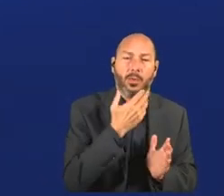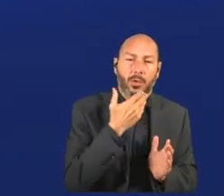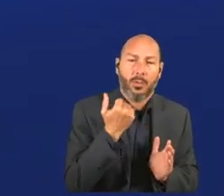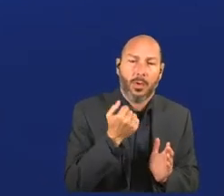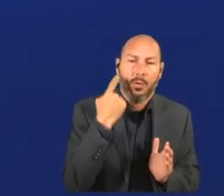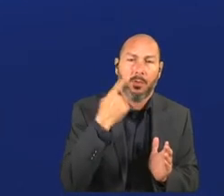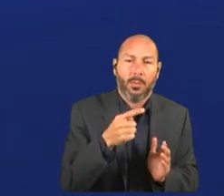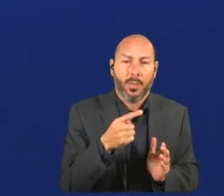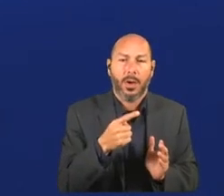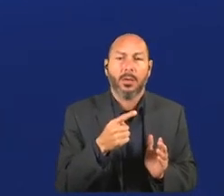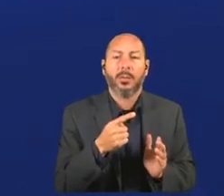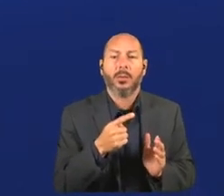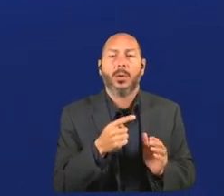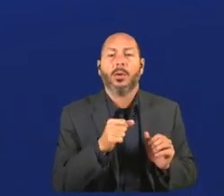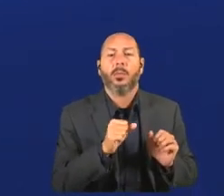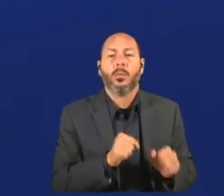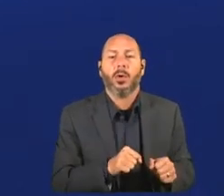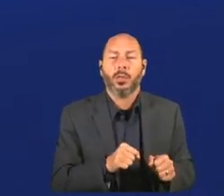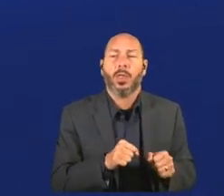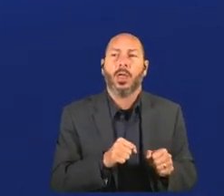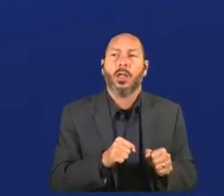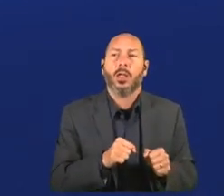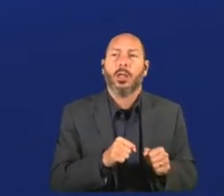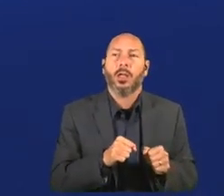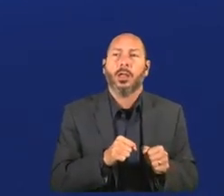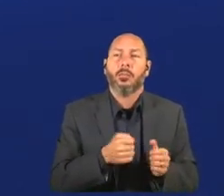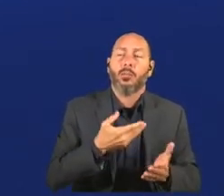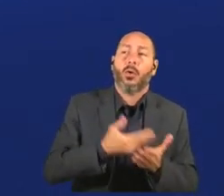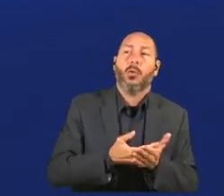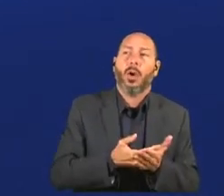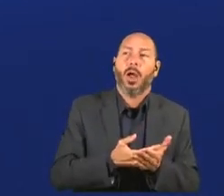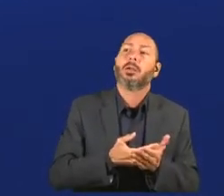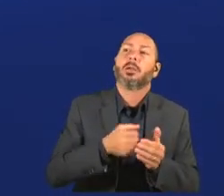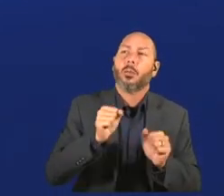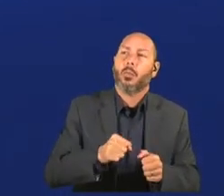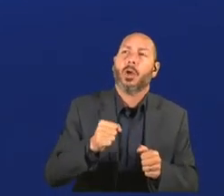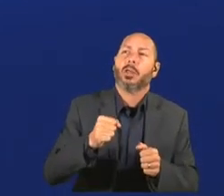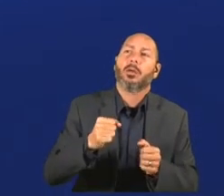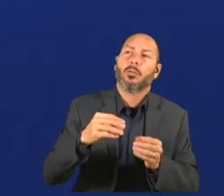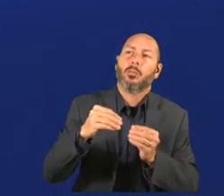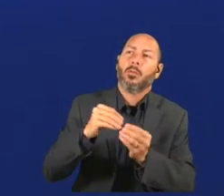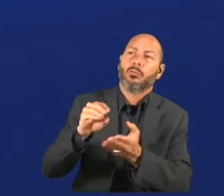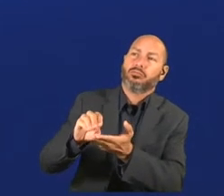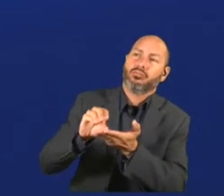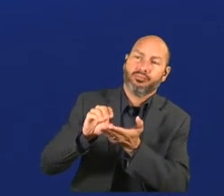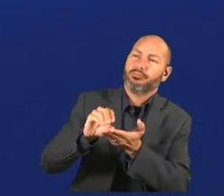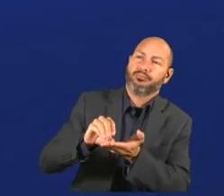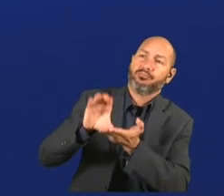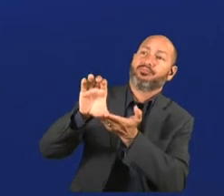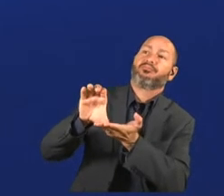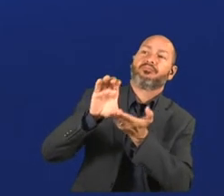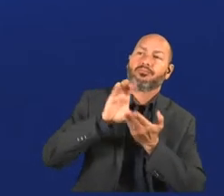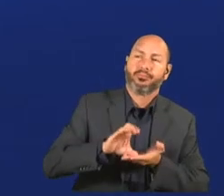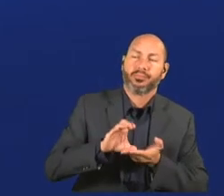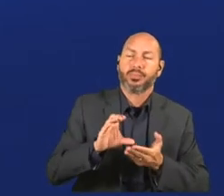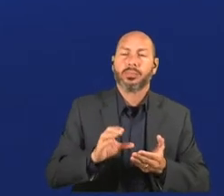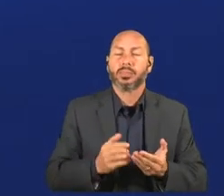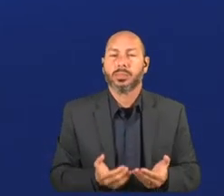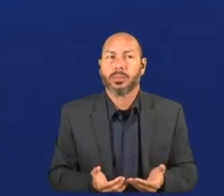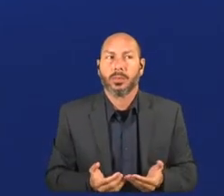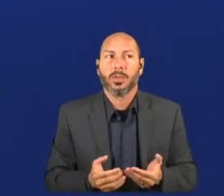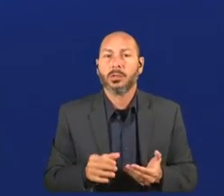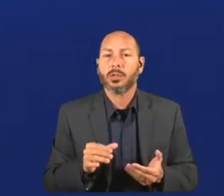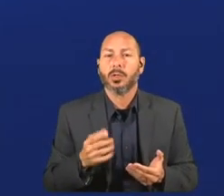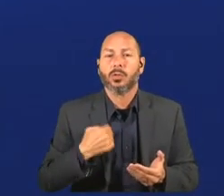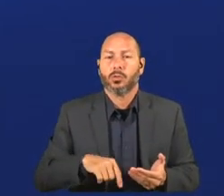easily make the case for additional funding. And that leads us to recommendations. And this might be a little hard to read, but